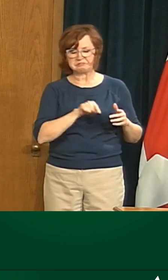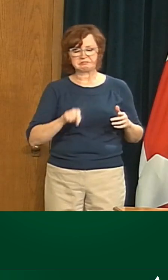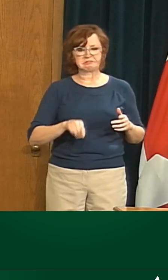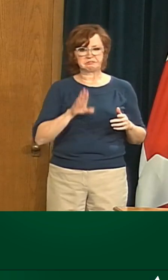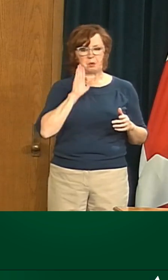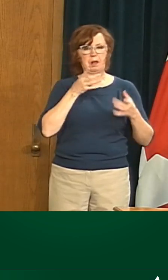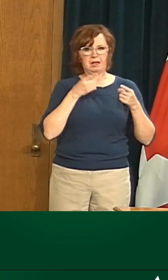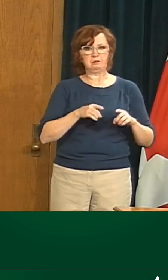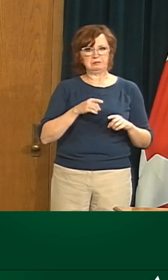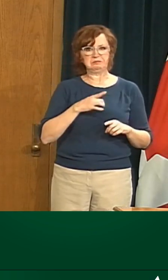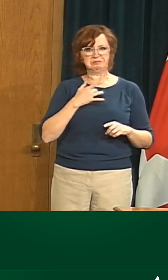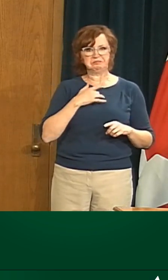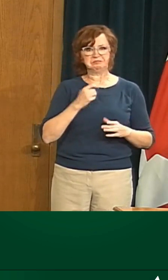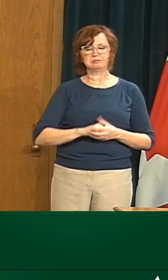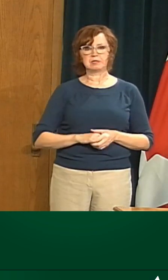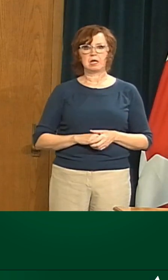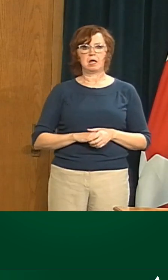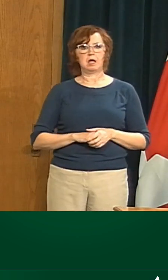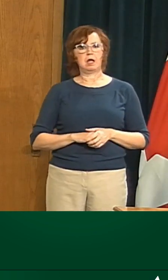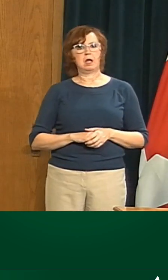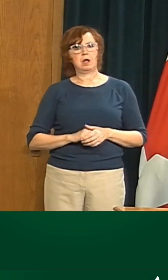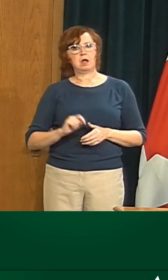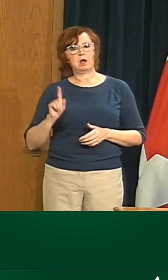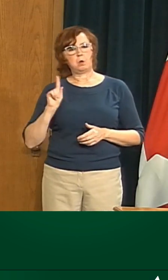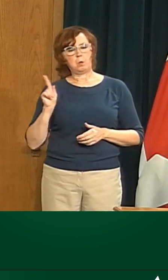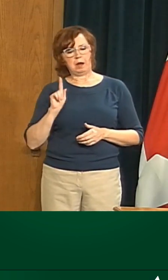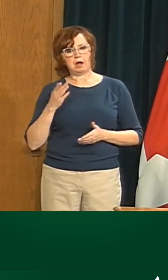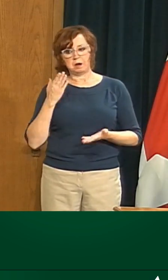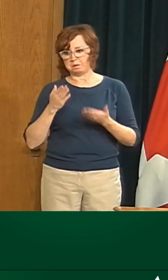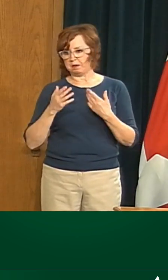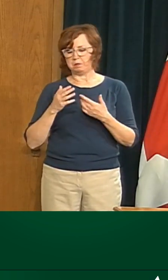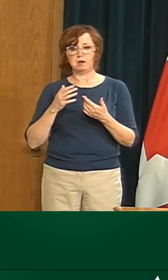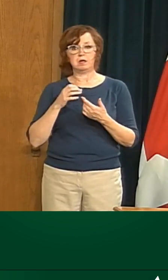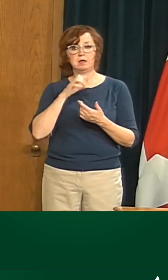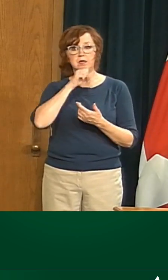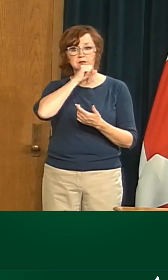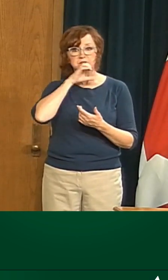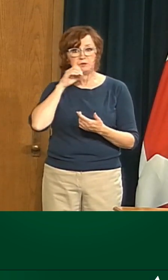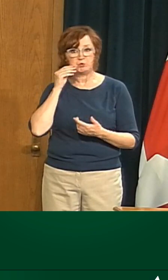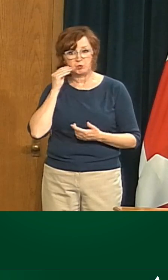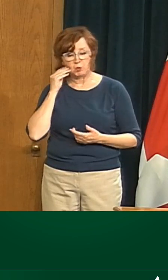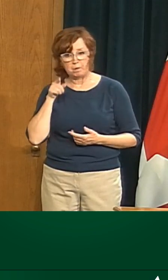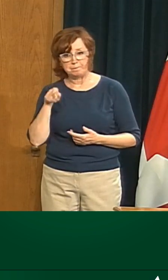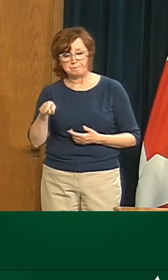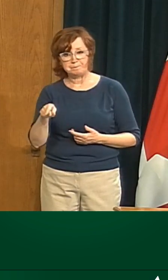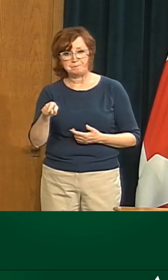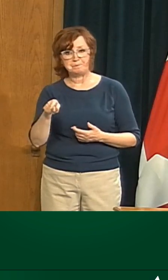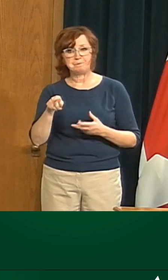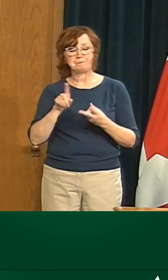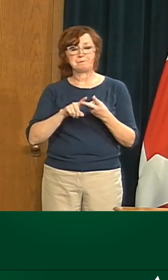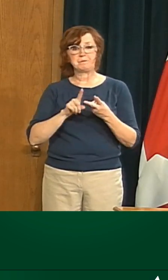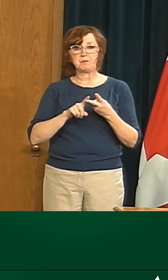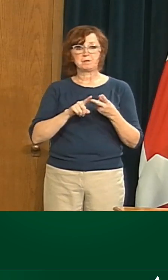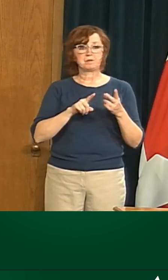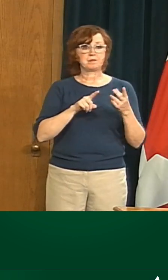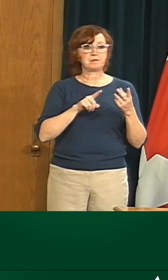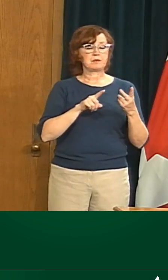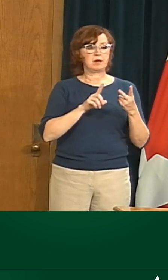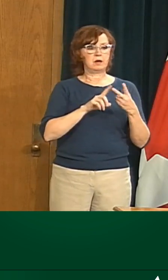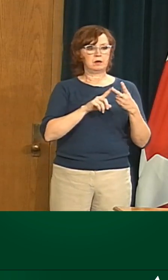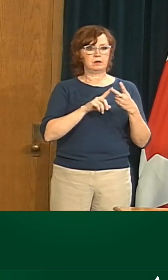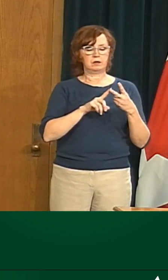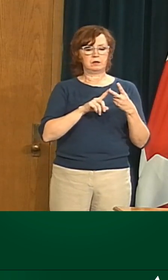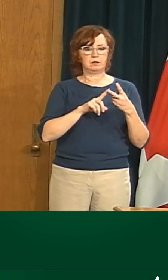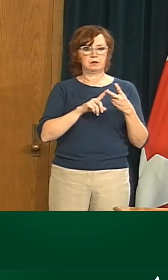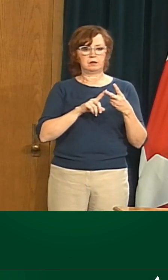here or there. And it's important that we have the robust testing regime in place. And I hope we're here in a year where someone is asking me why